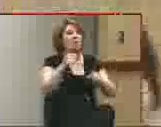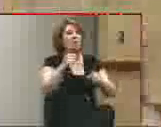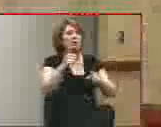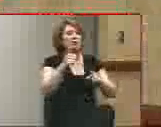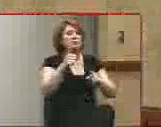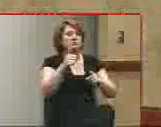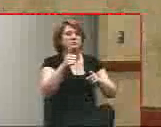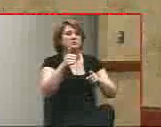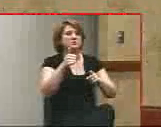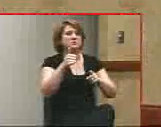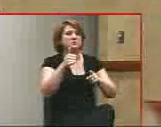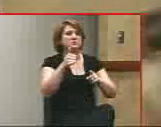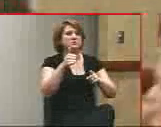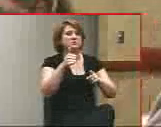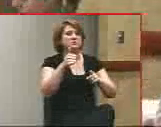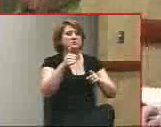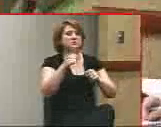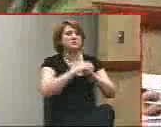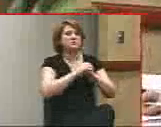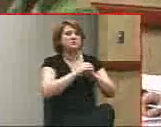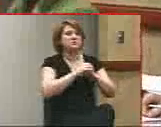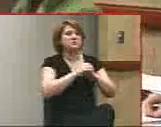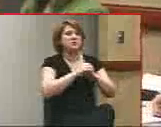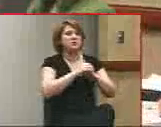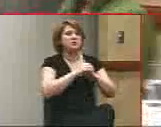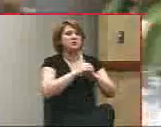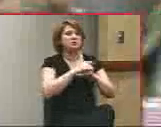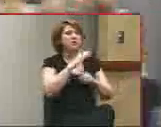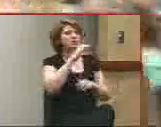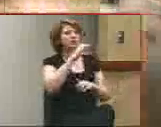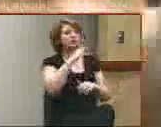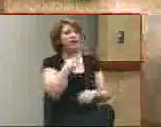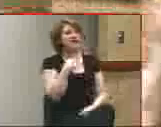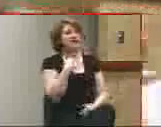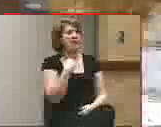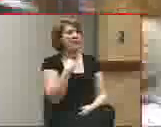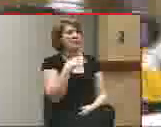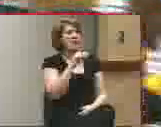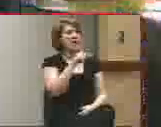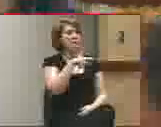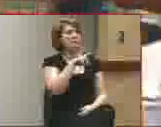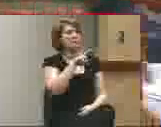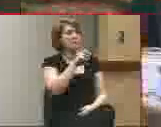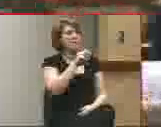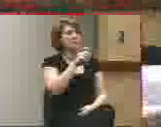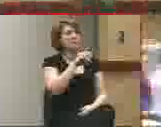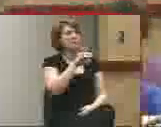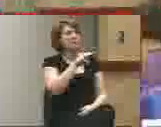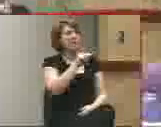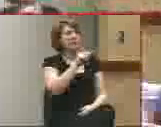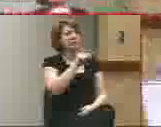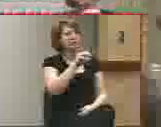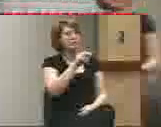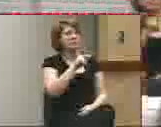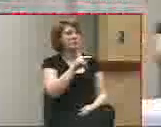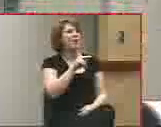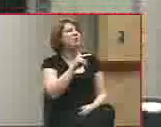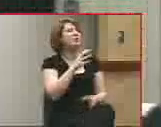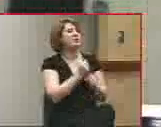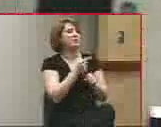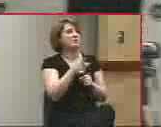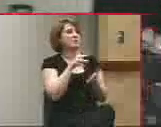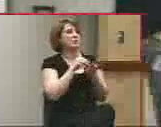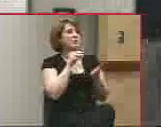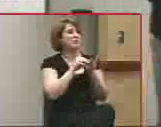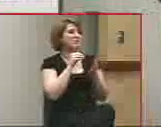Absolutely. Which means we're going to have to do approximations, gross approximations possibly even, just to get them to learn the simple behavior of raising a